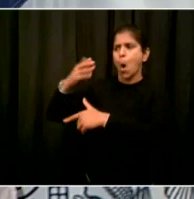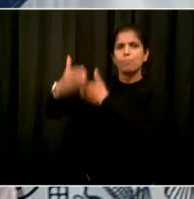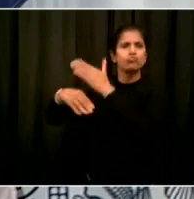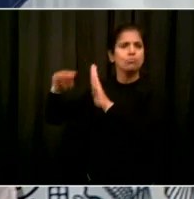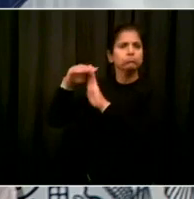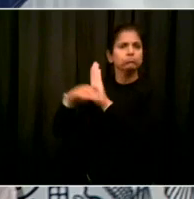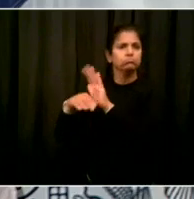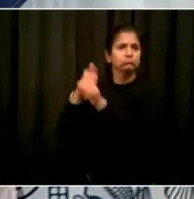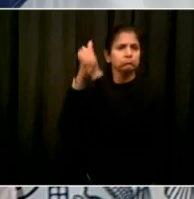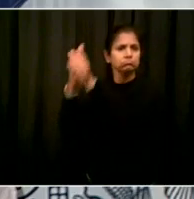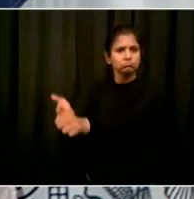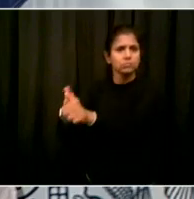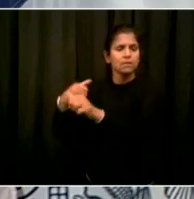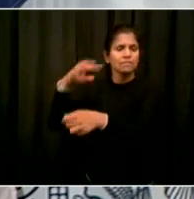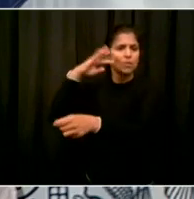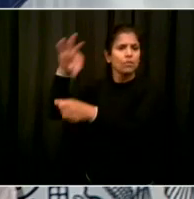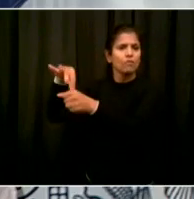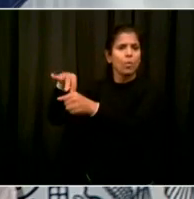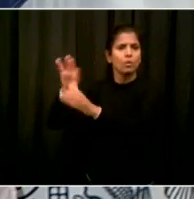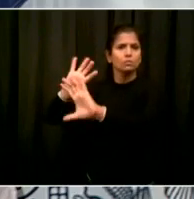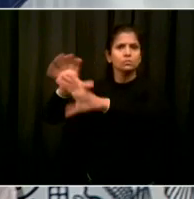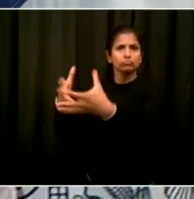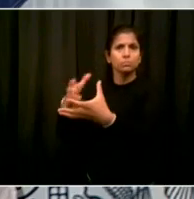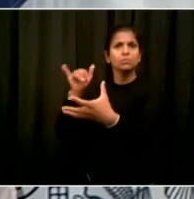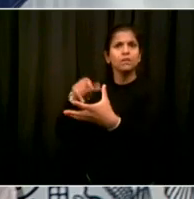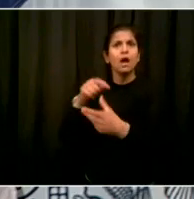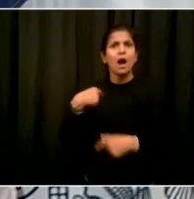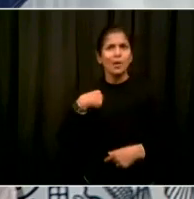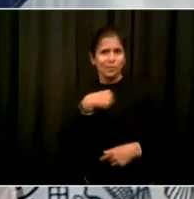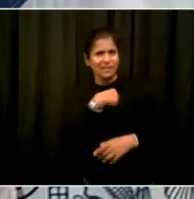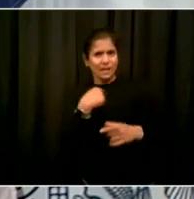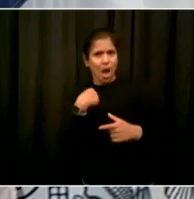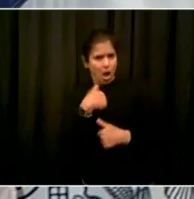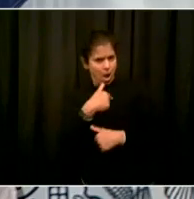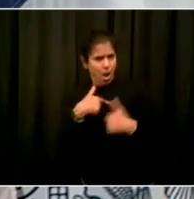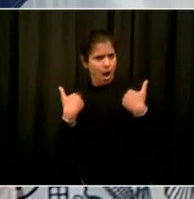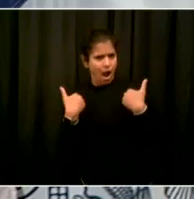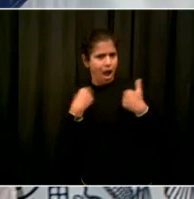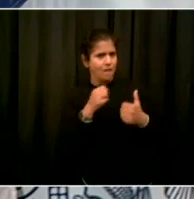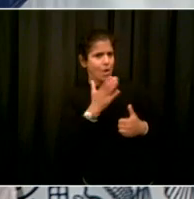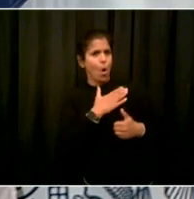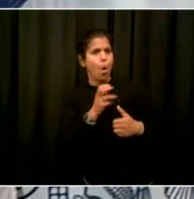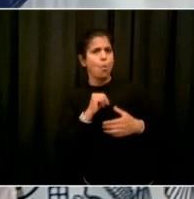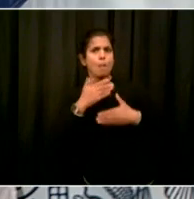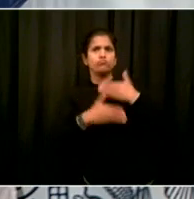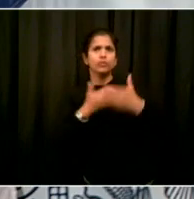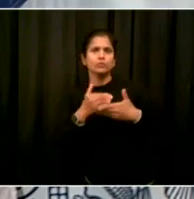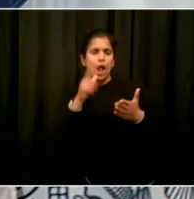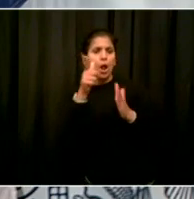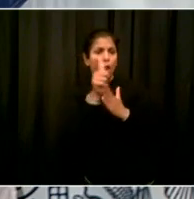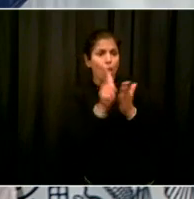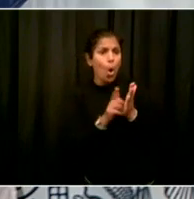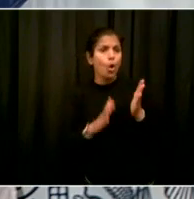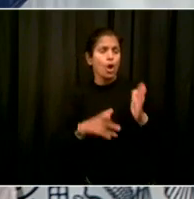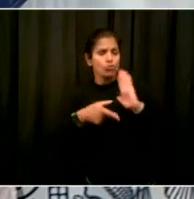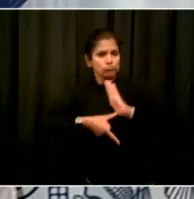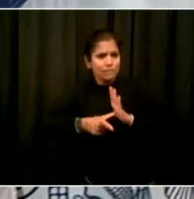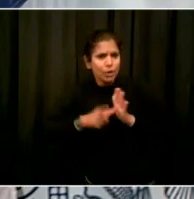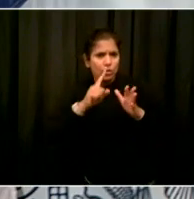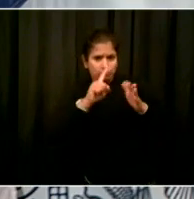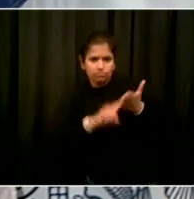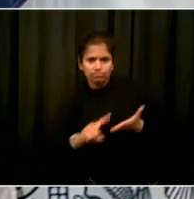people are doing that work. But it was just important to me to just let him know that we have a